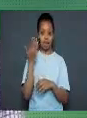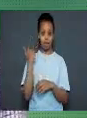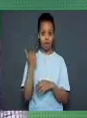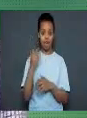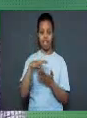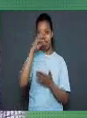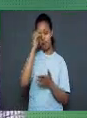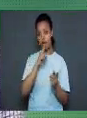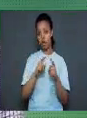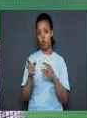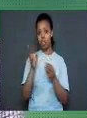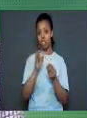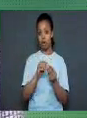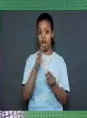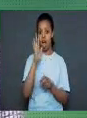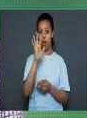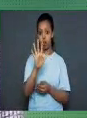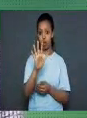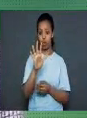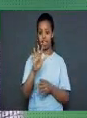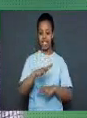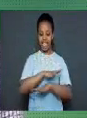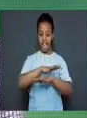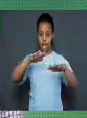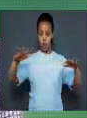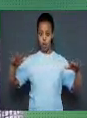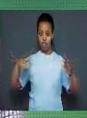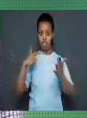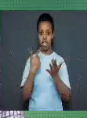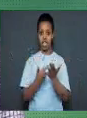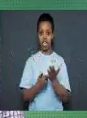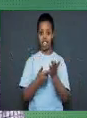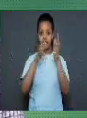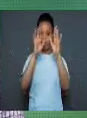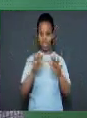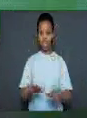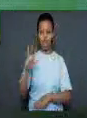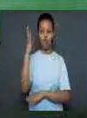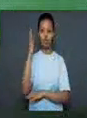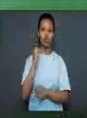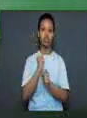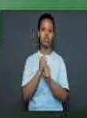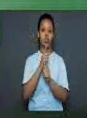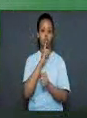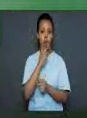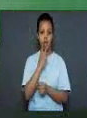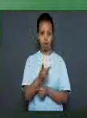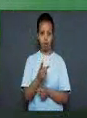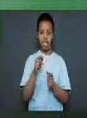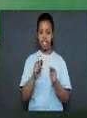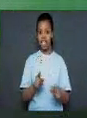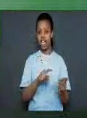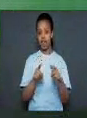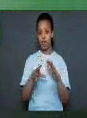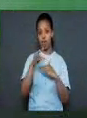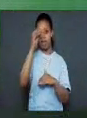learned about the 5 layers that make up rainforests. Today, we